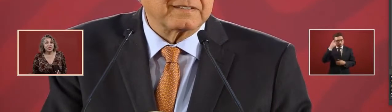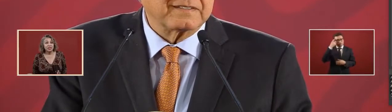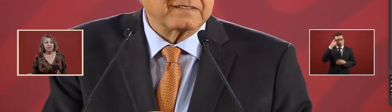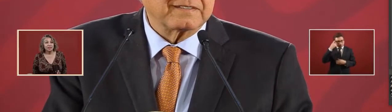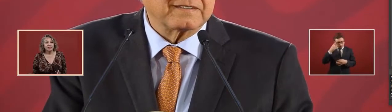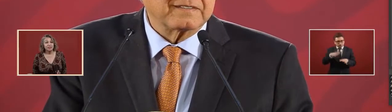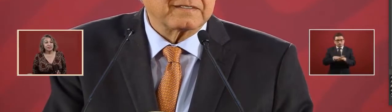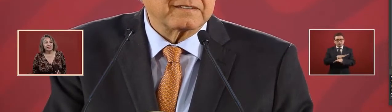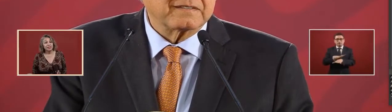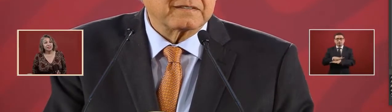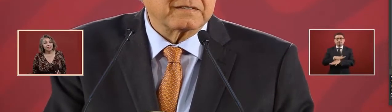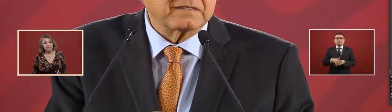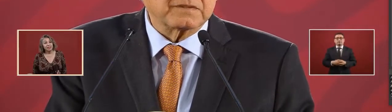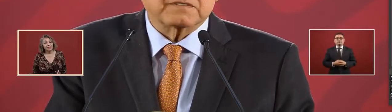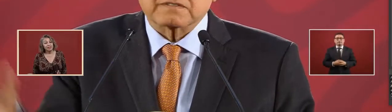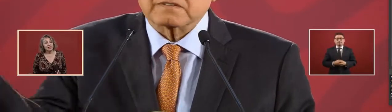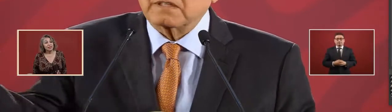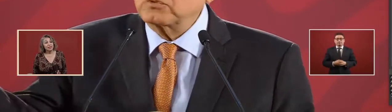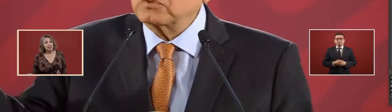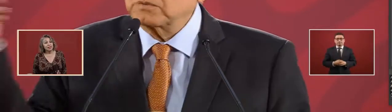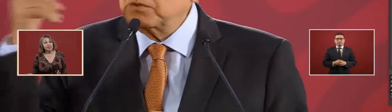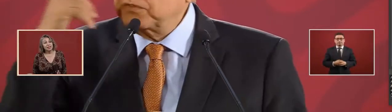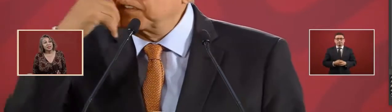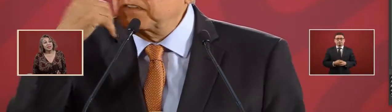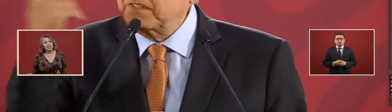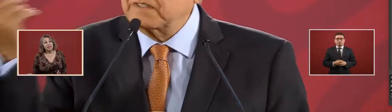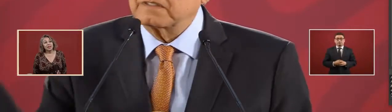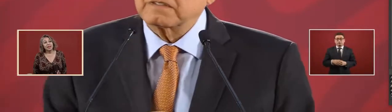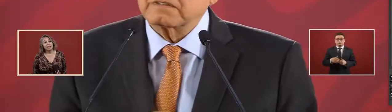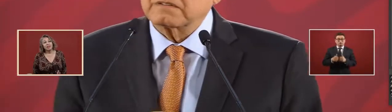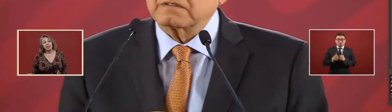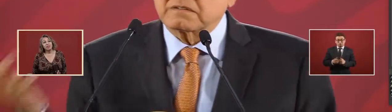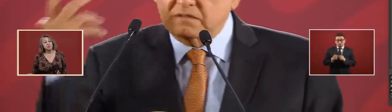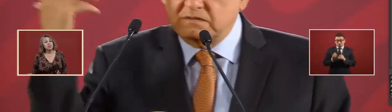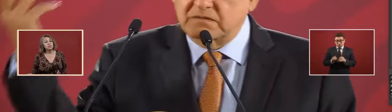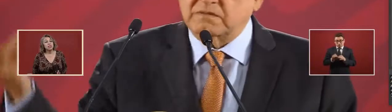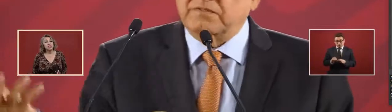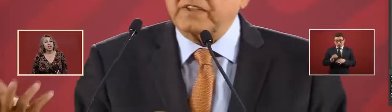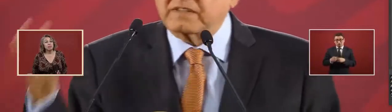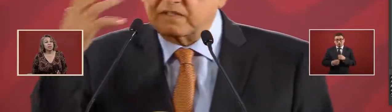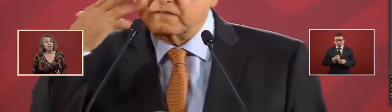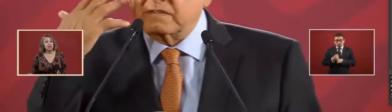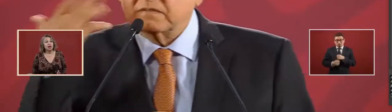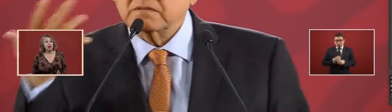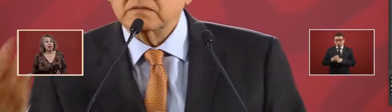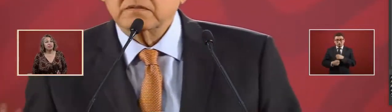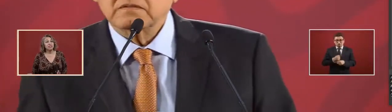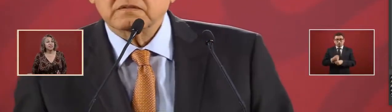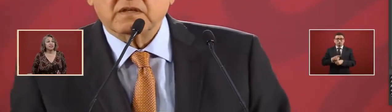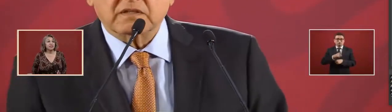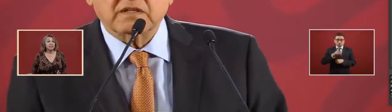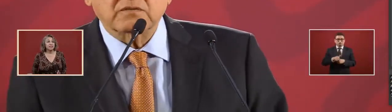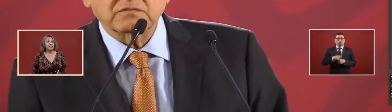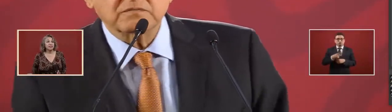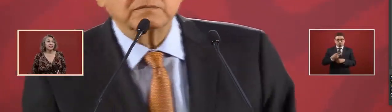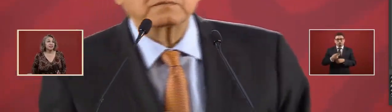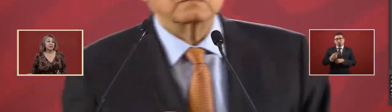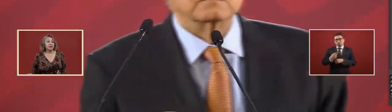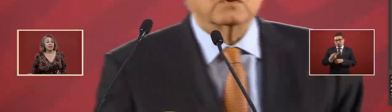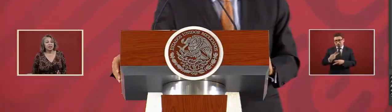change. Además, estar mucho tiempo en la oficina, if you spend too much time afectas, in the office, it affects